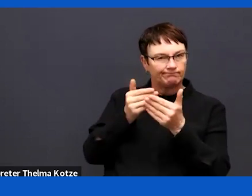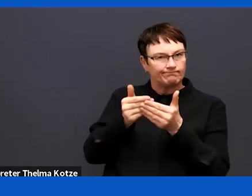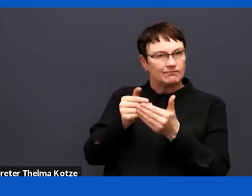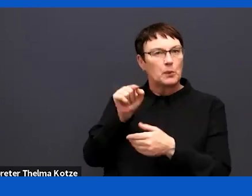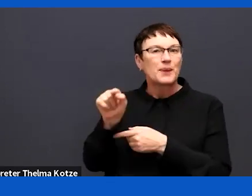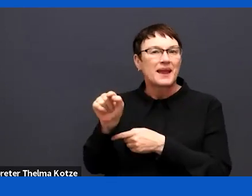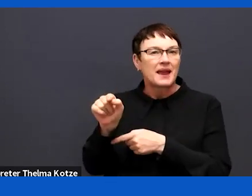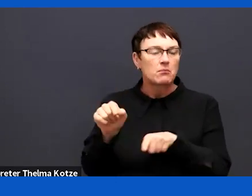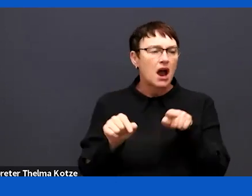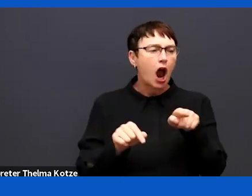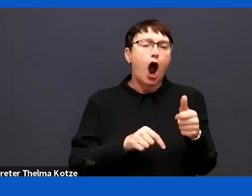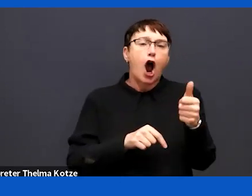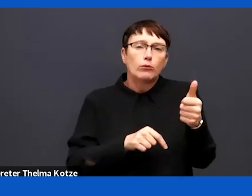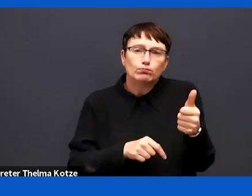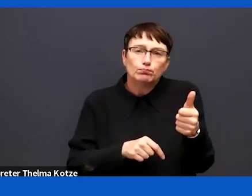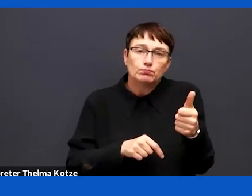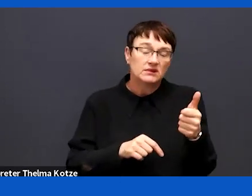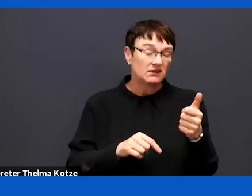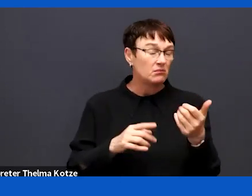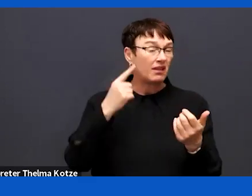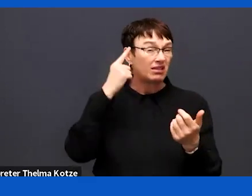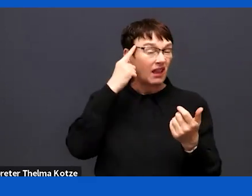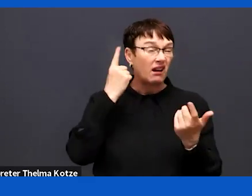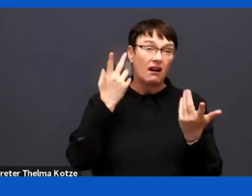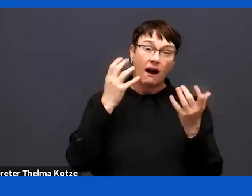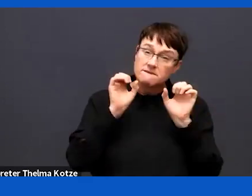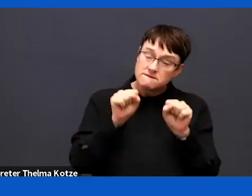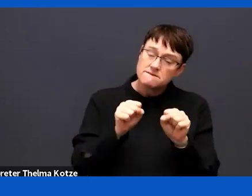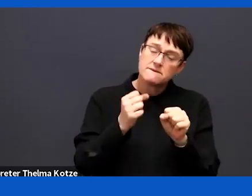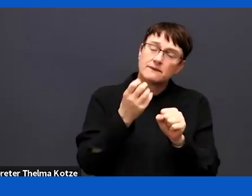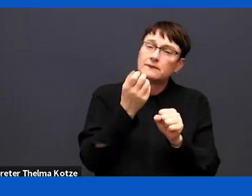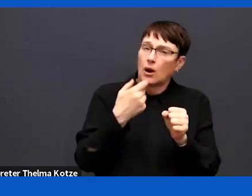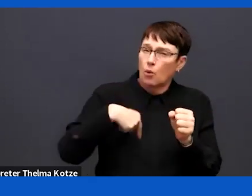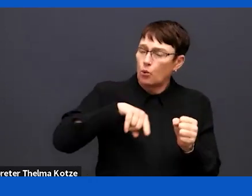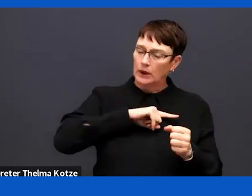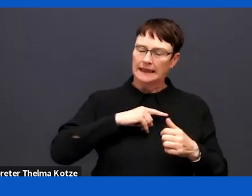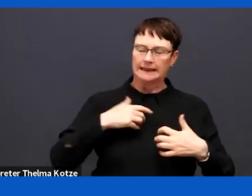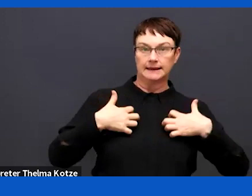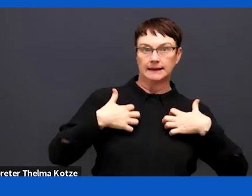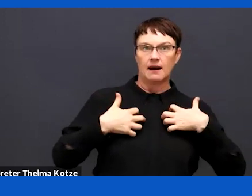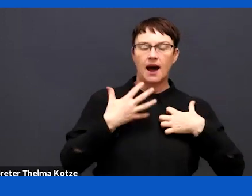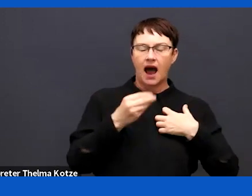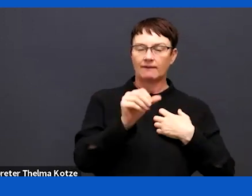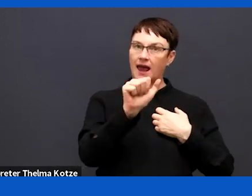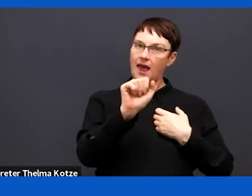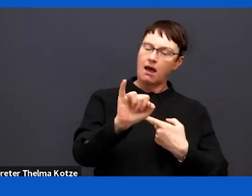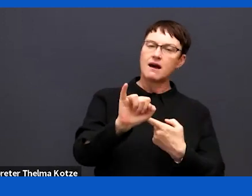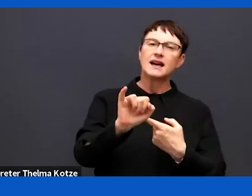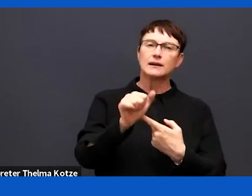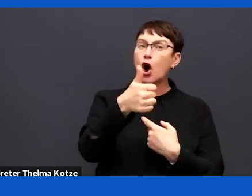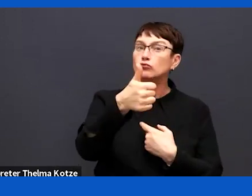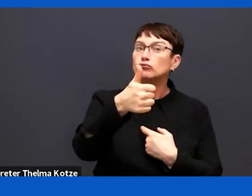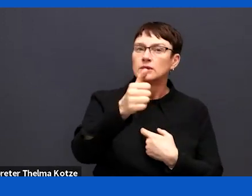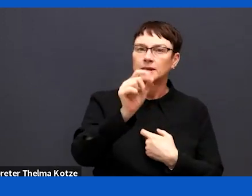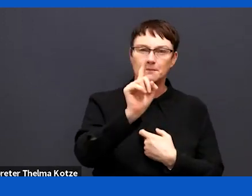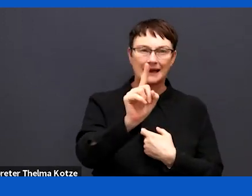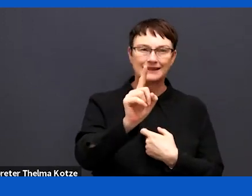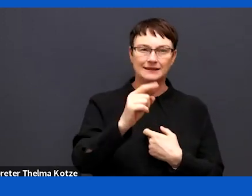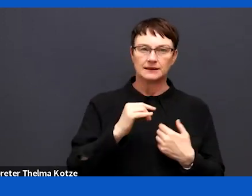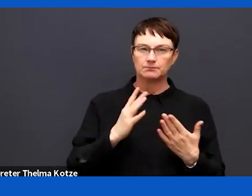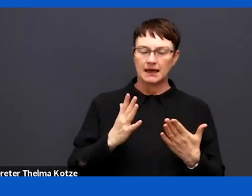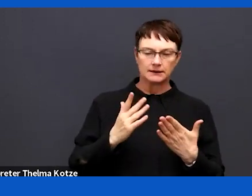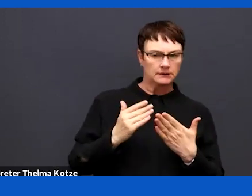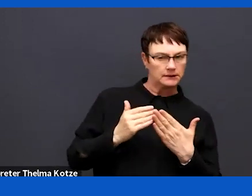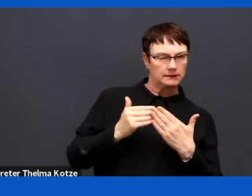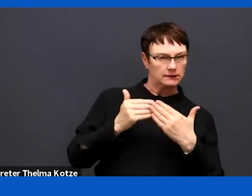be excited by some of the possibilities that AI presents, but at the same time clear where it needs to be constrained. And